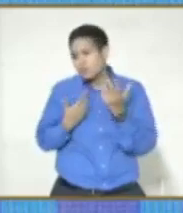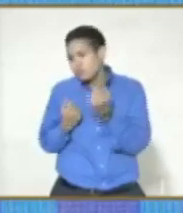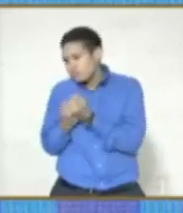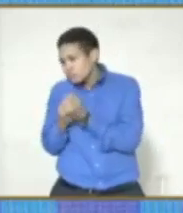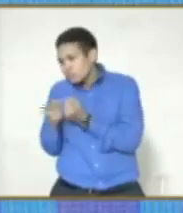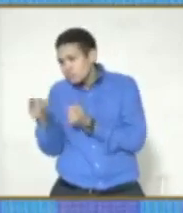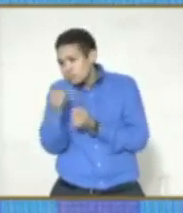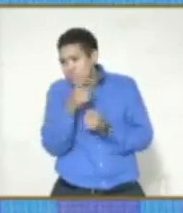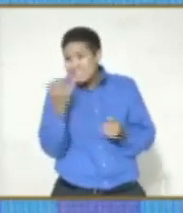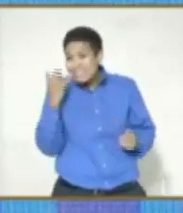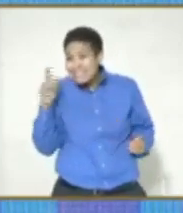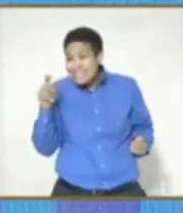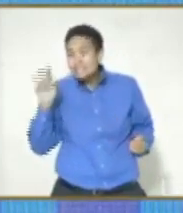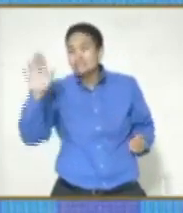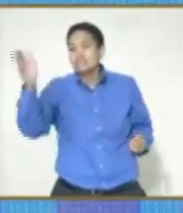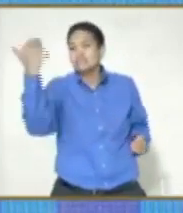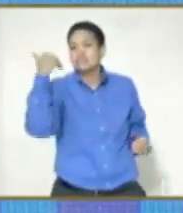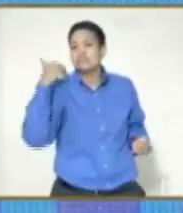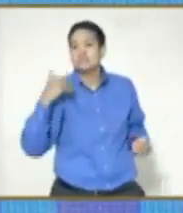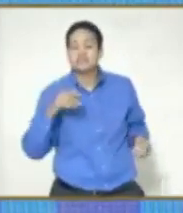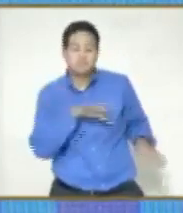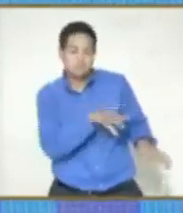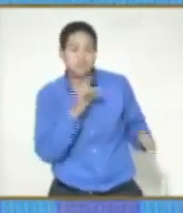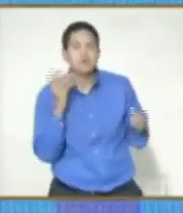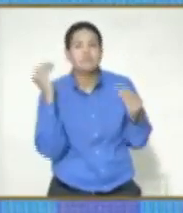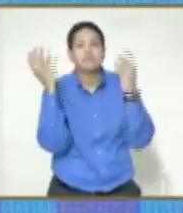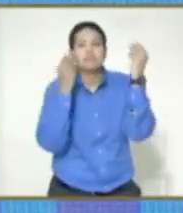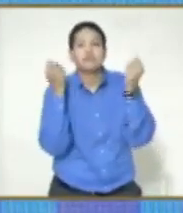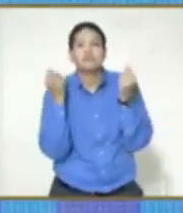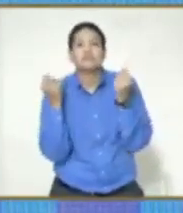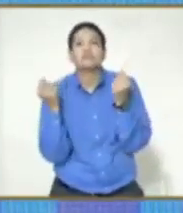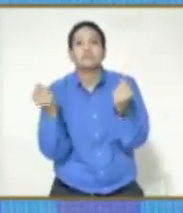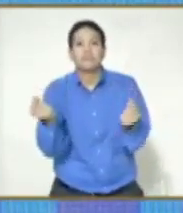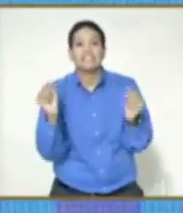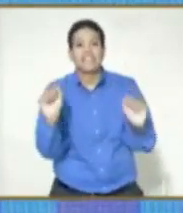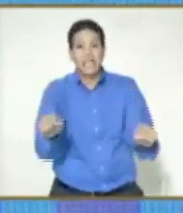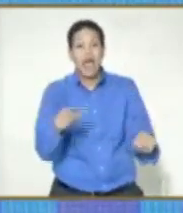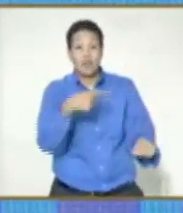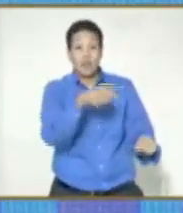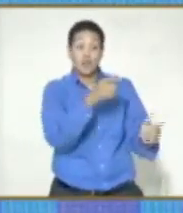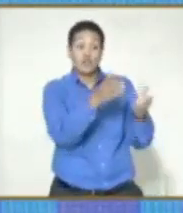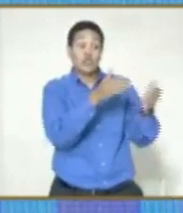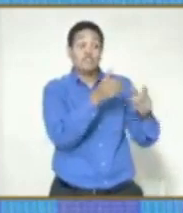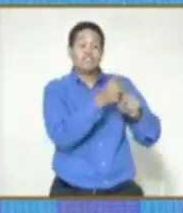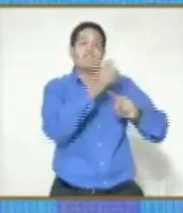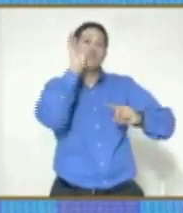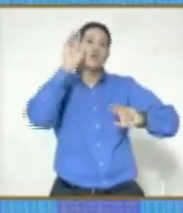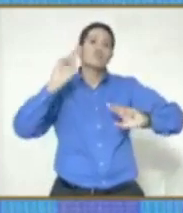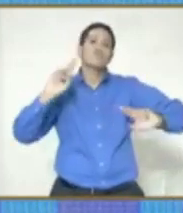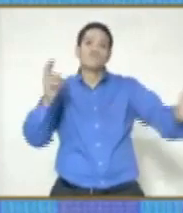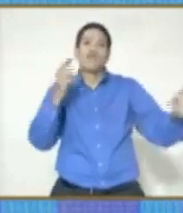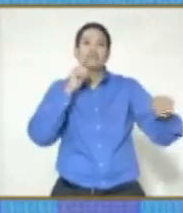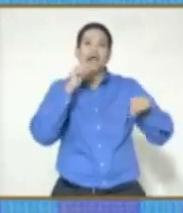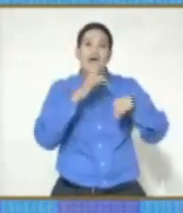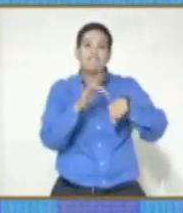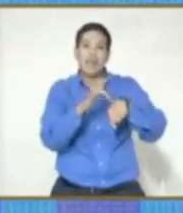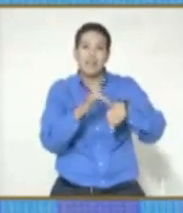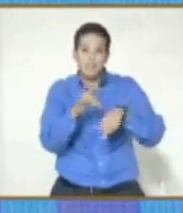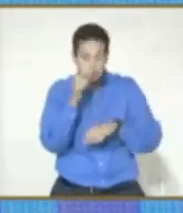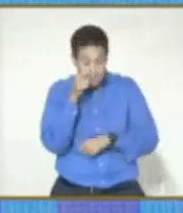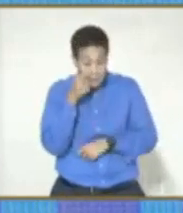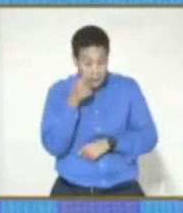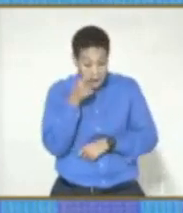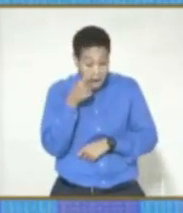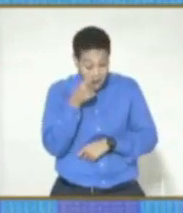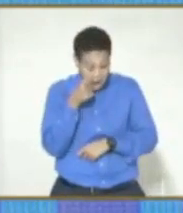case there is a need for ambulance services. Those services will be readily available. I